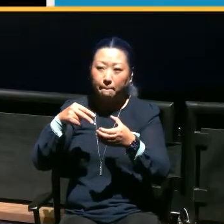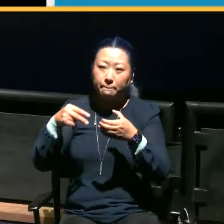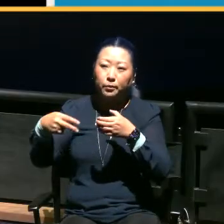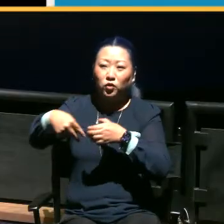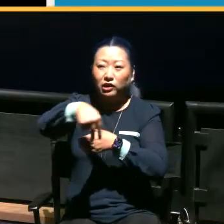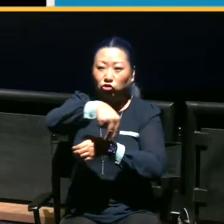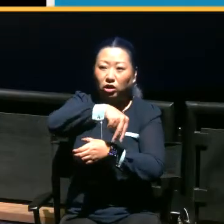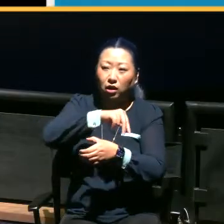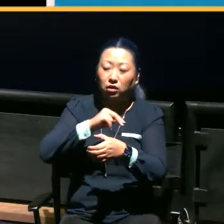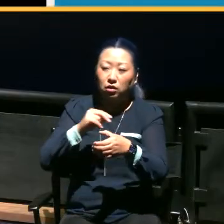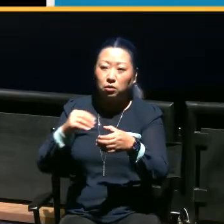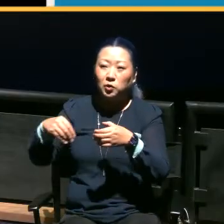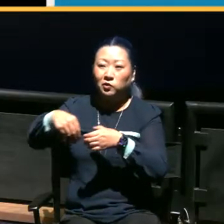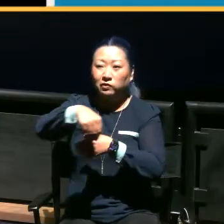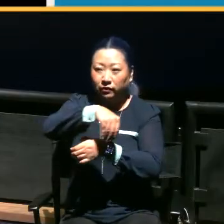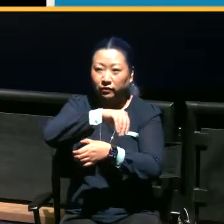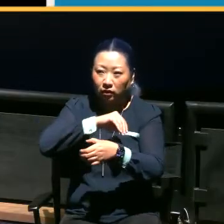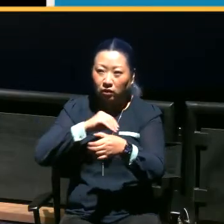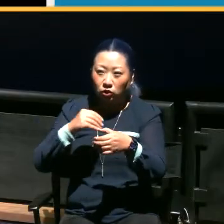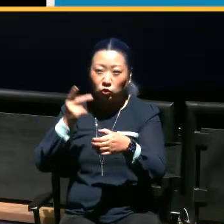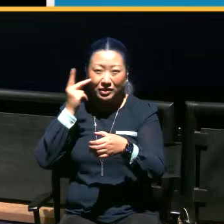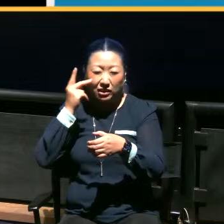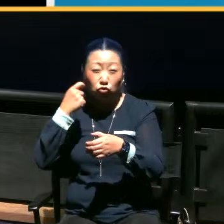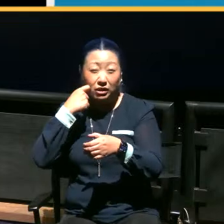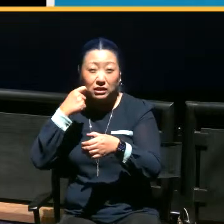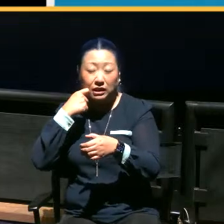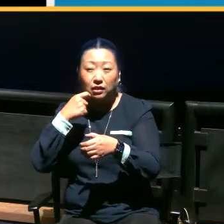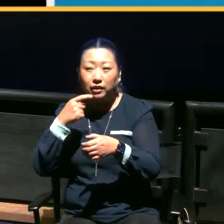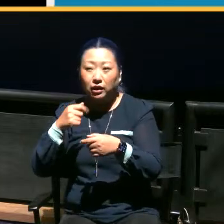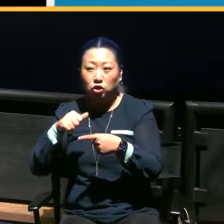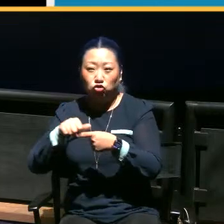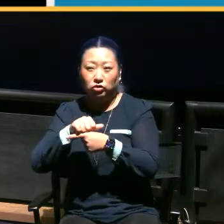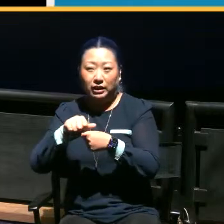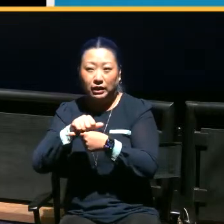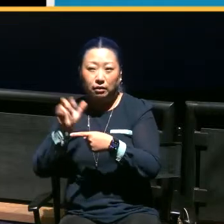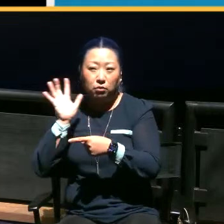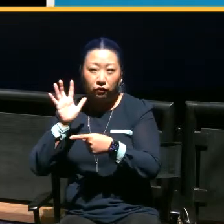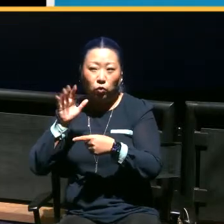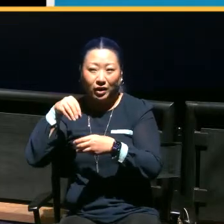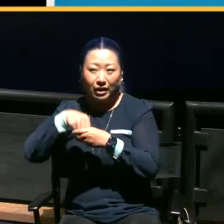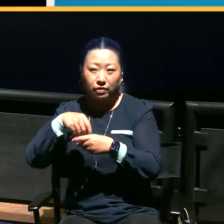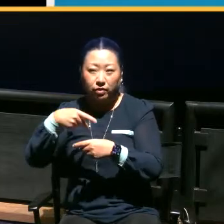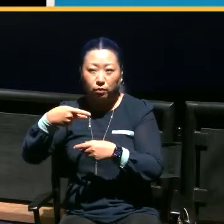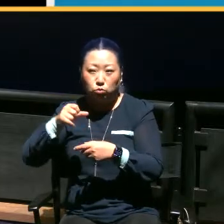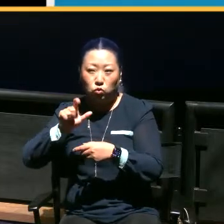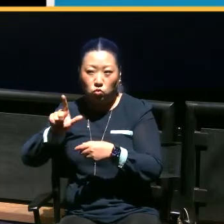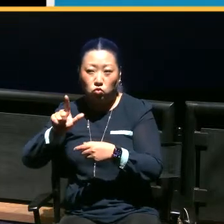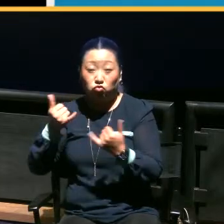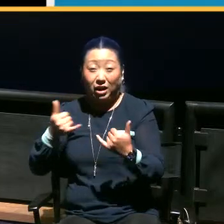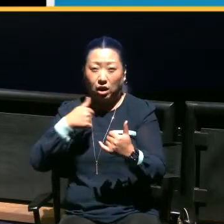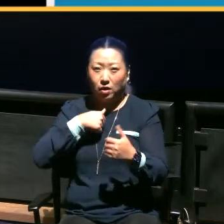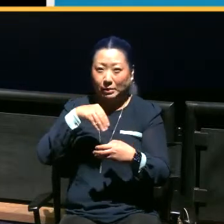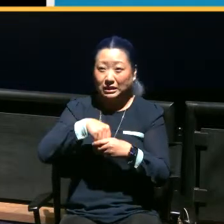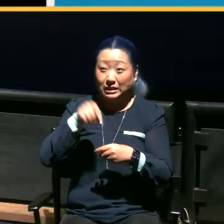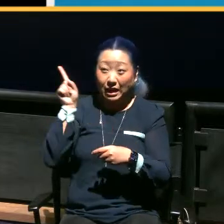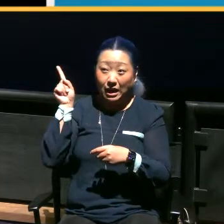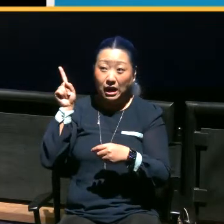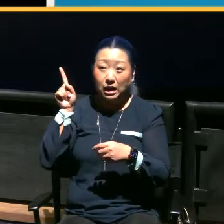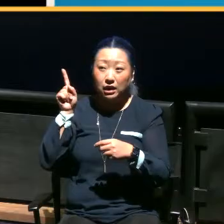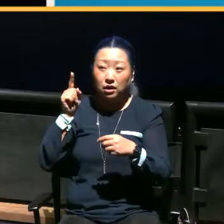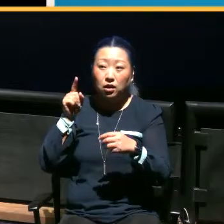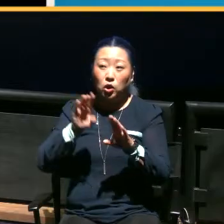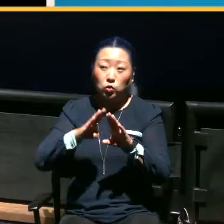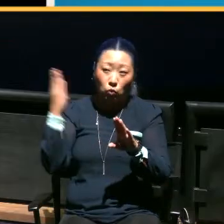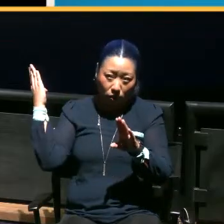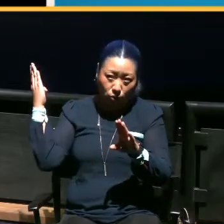rate sensor unit change out, the thing that you saw that we were training for in the pool. So I'm inside, and the doors are